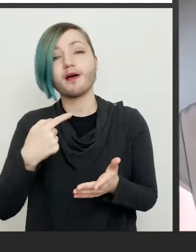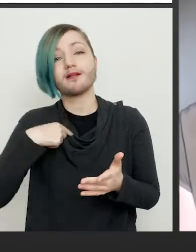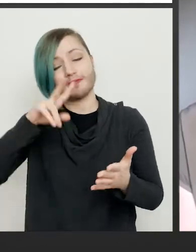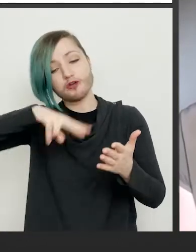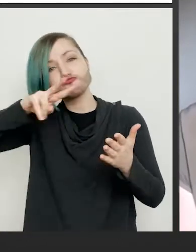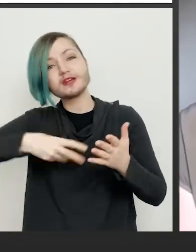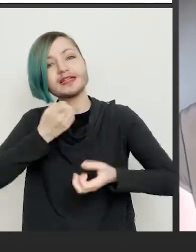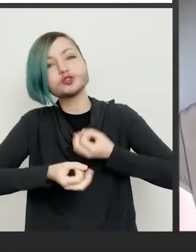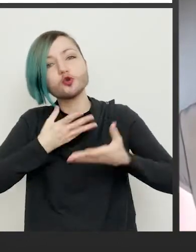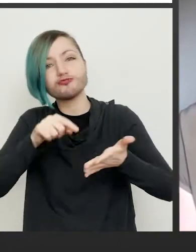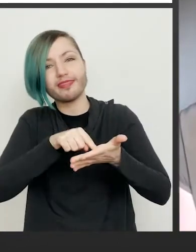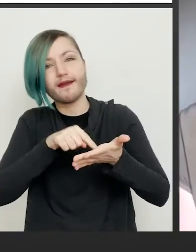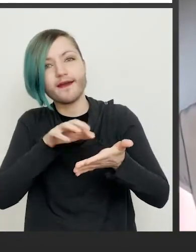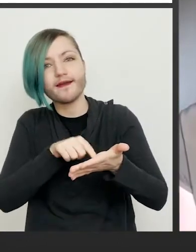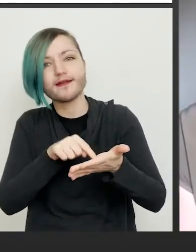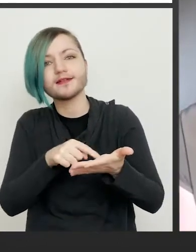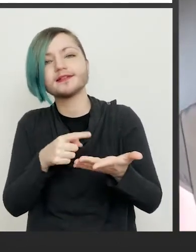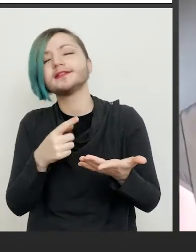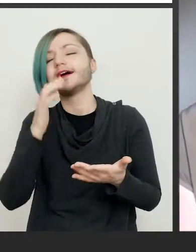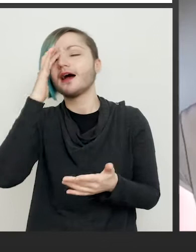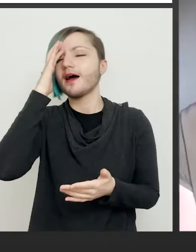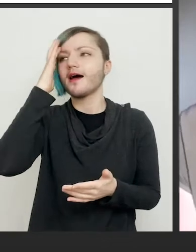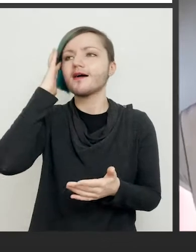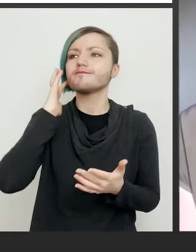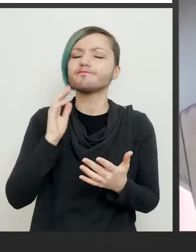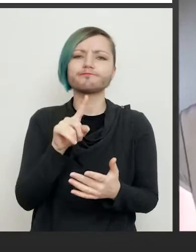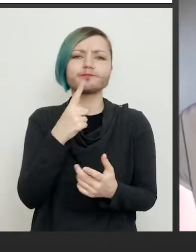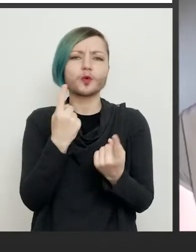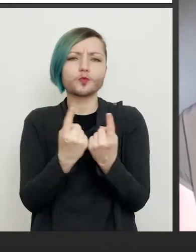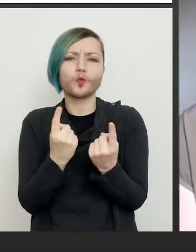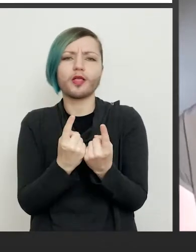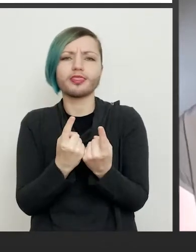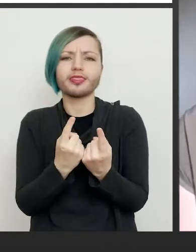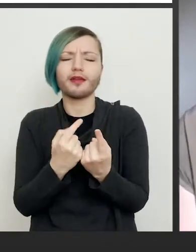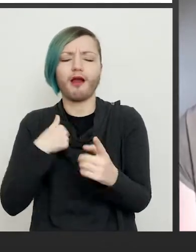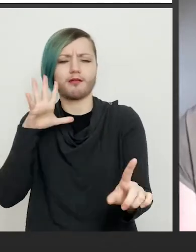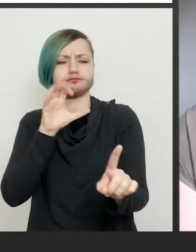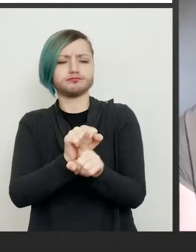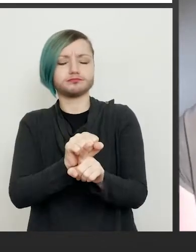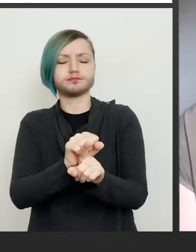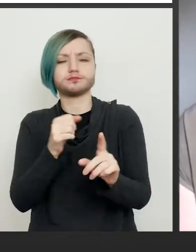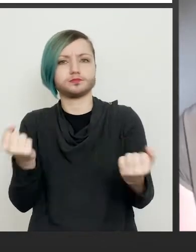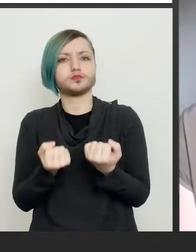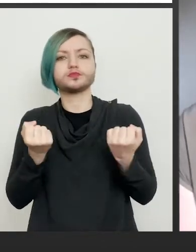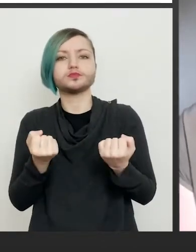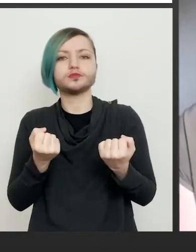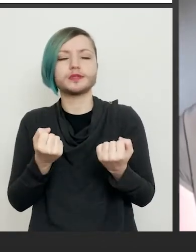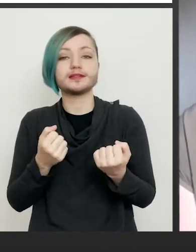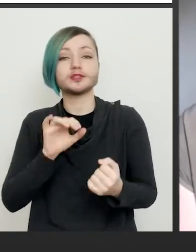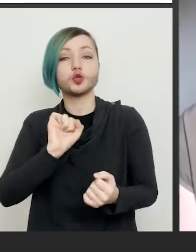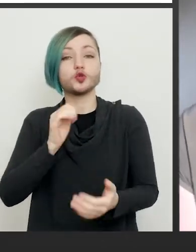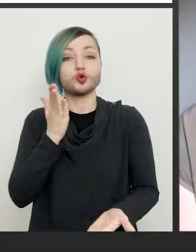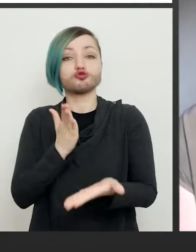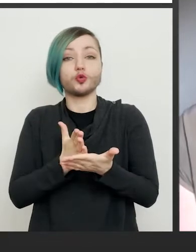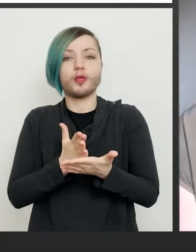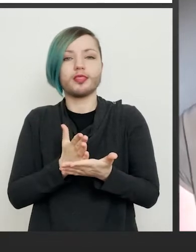it and people's accounts of that time, one of the things that really rings through for me is that idea of sticking to your truth. It